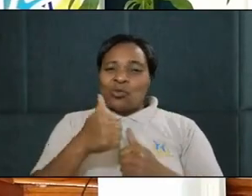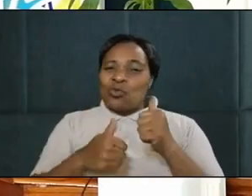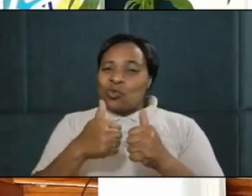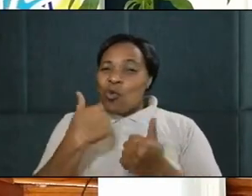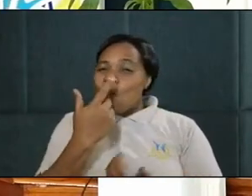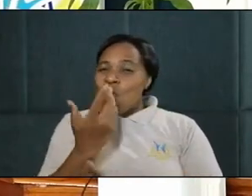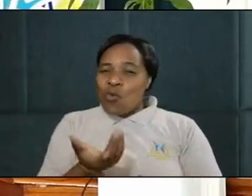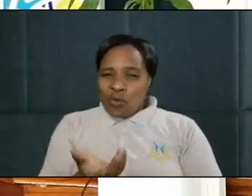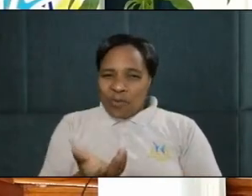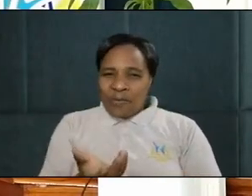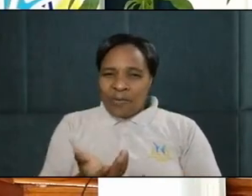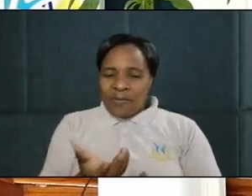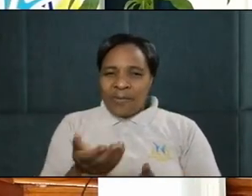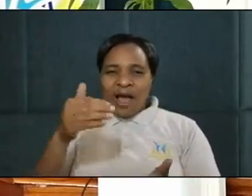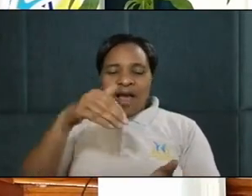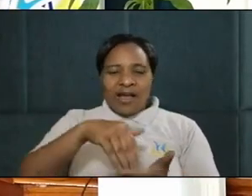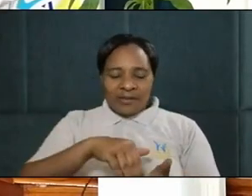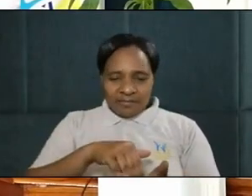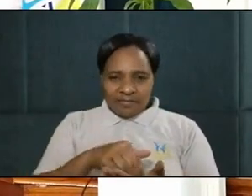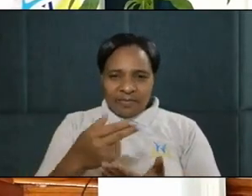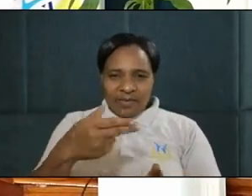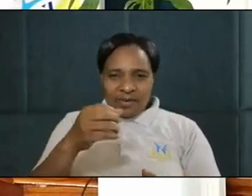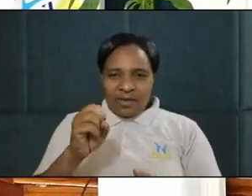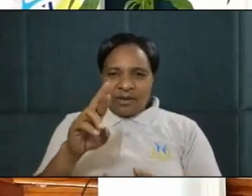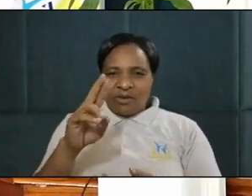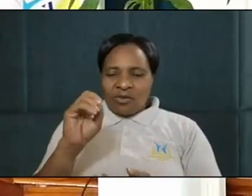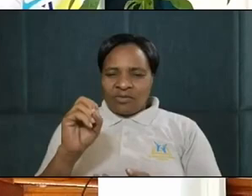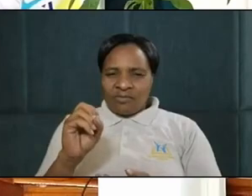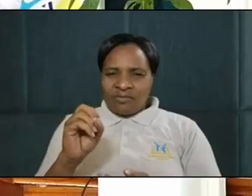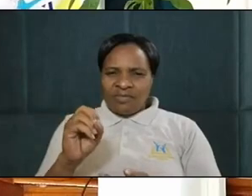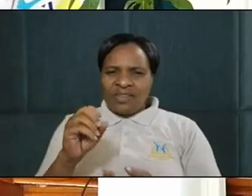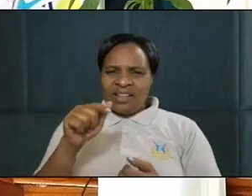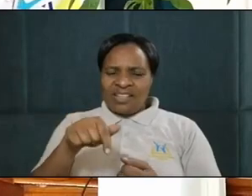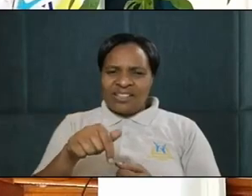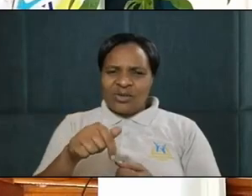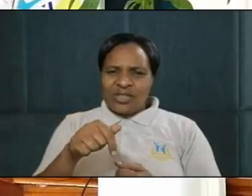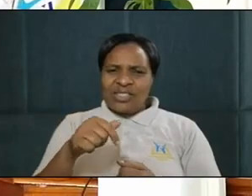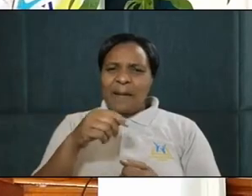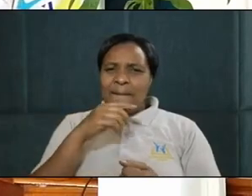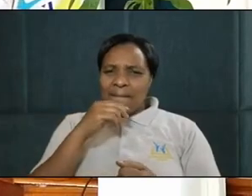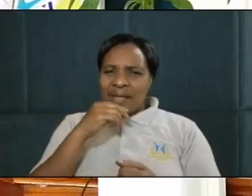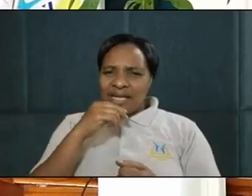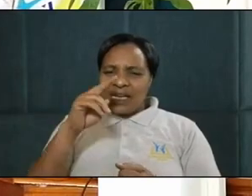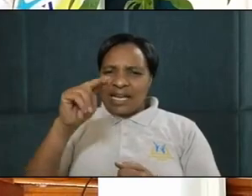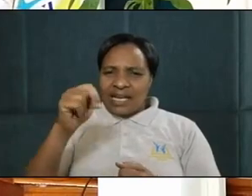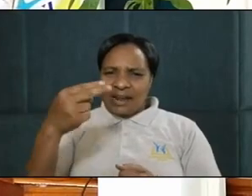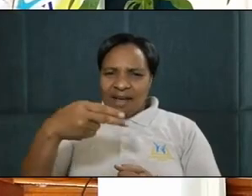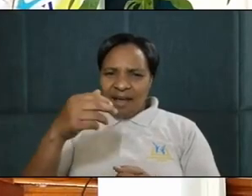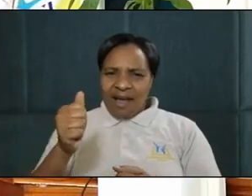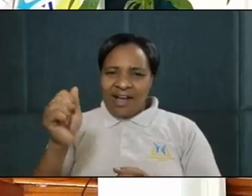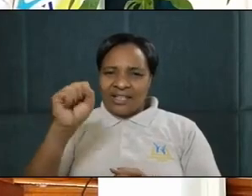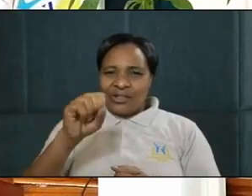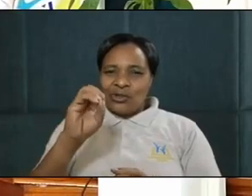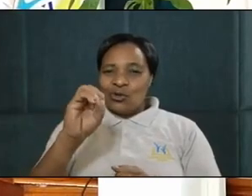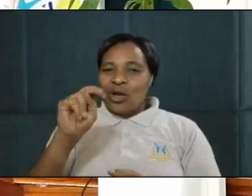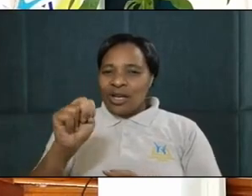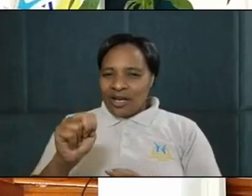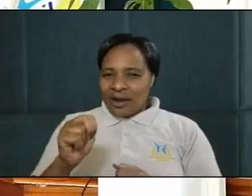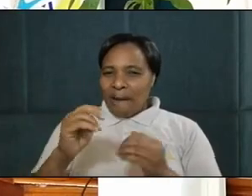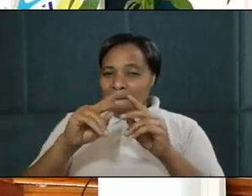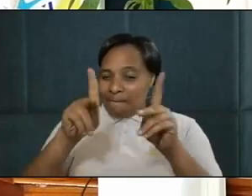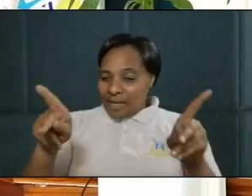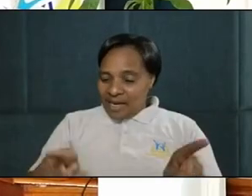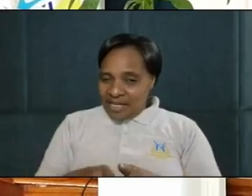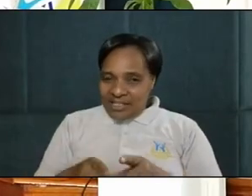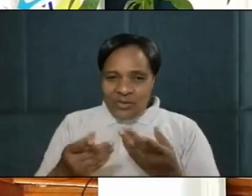at Jerusalem? Again, Errol. It was Nason. Oh, we get to Nason's place at Jerusalem. So he's